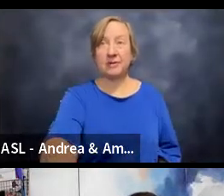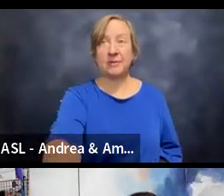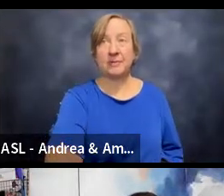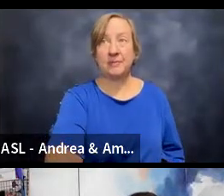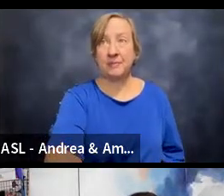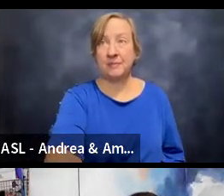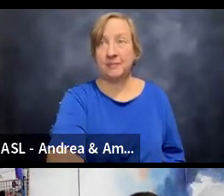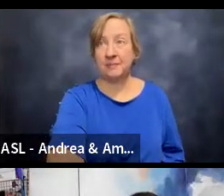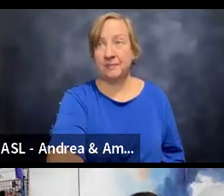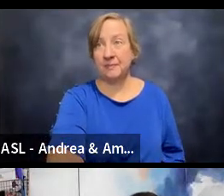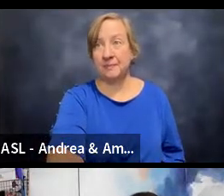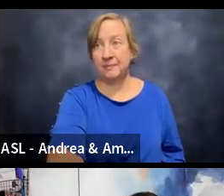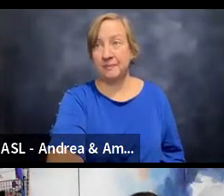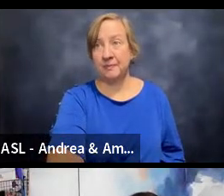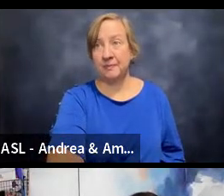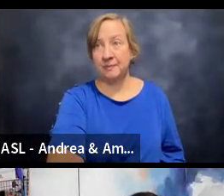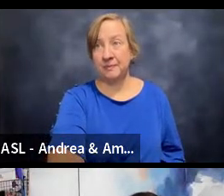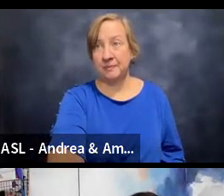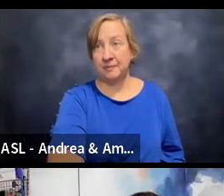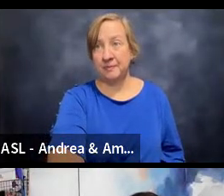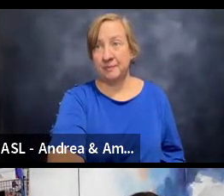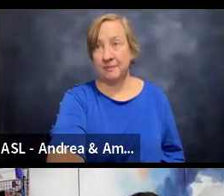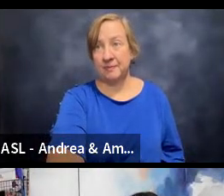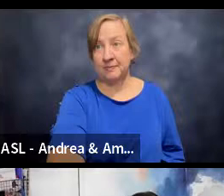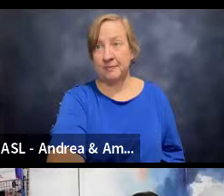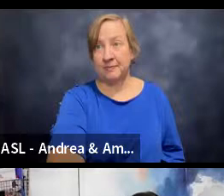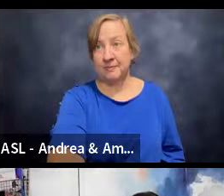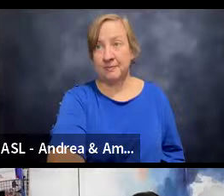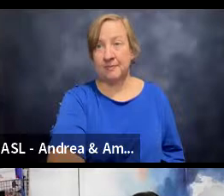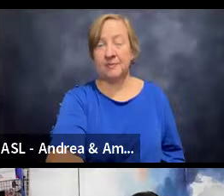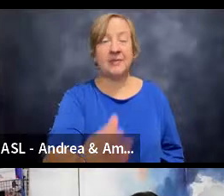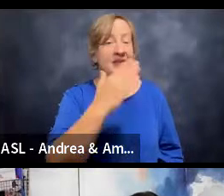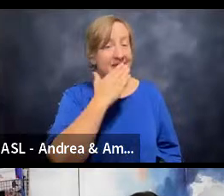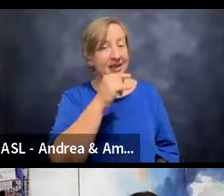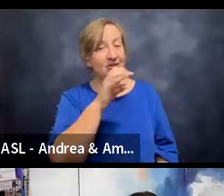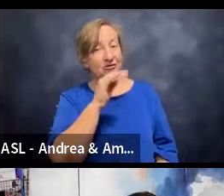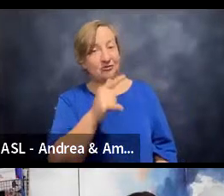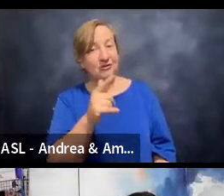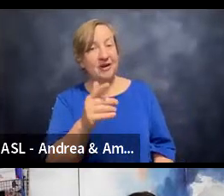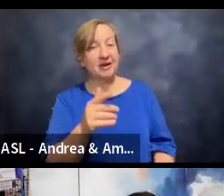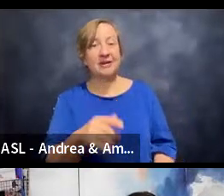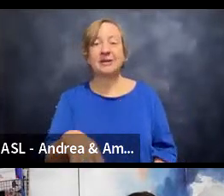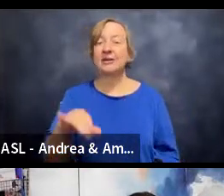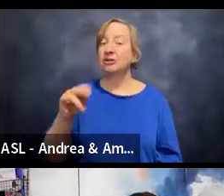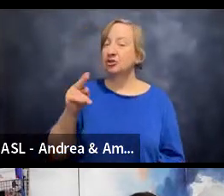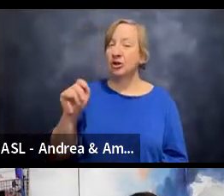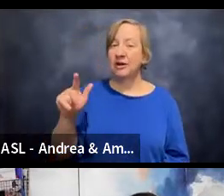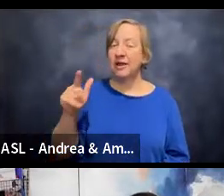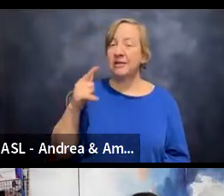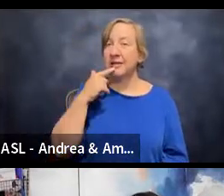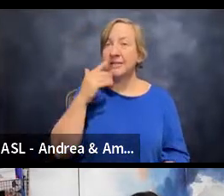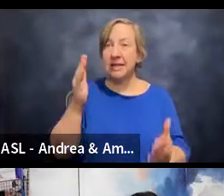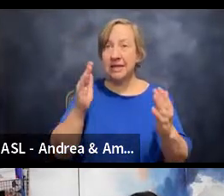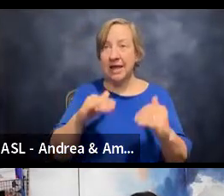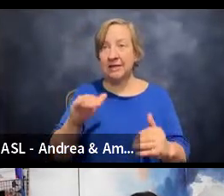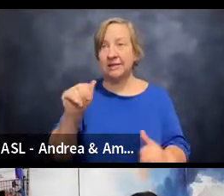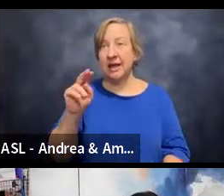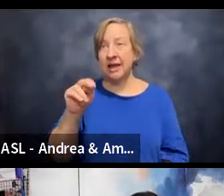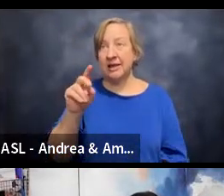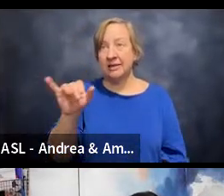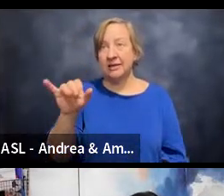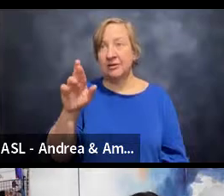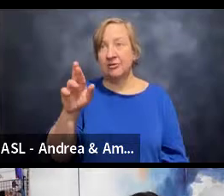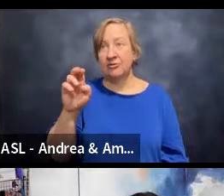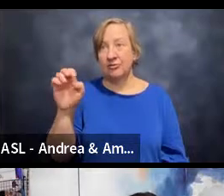Okay. Thank you, Greg. Next up, Thanks, everyone. We'll have Haley Ruff, who is our